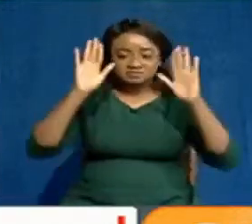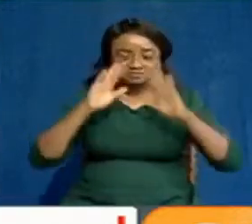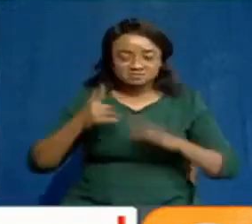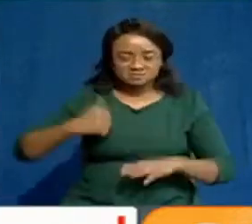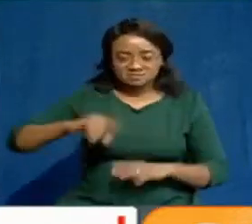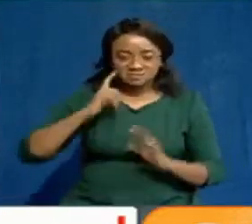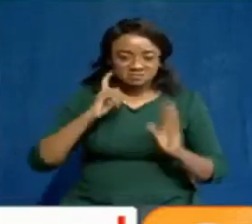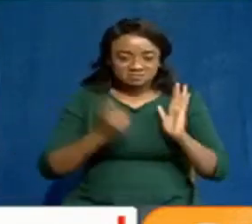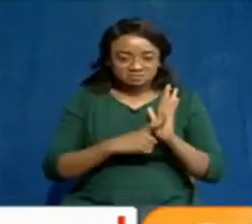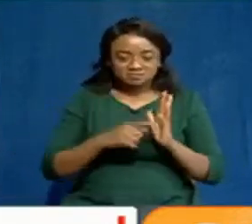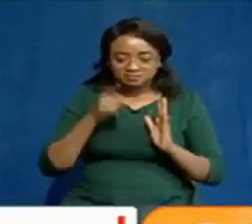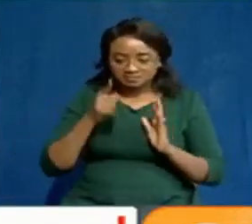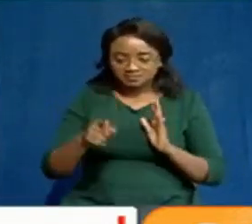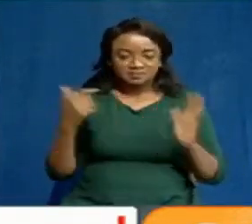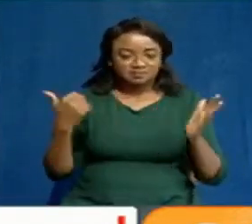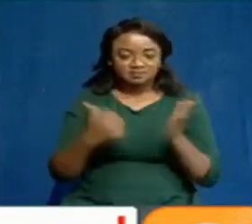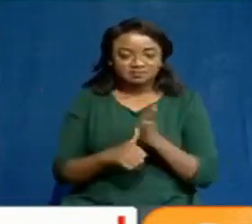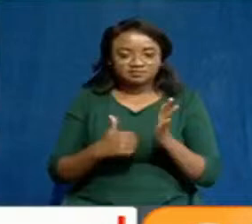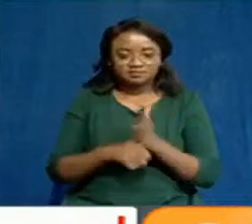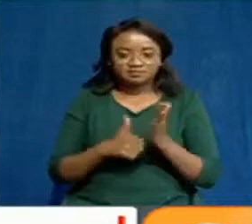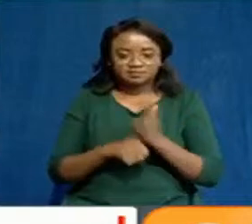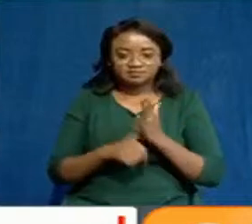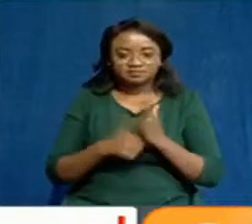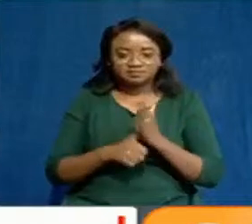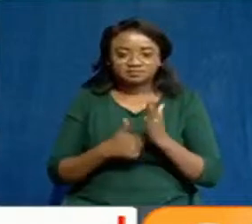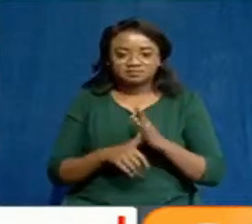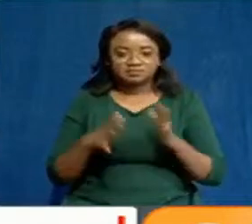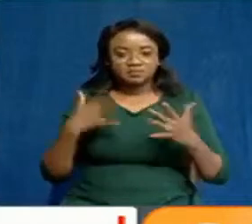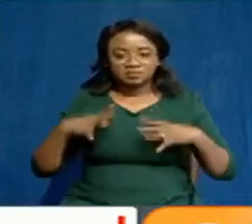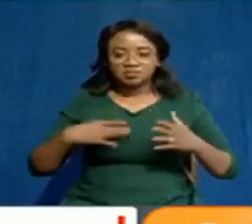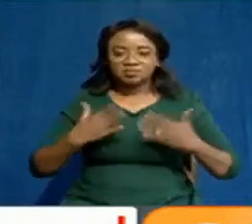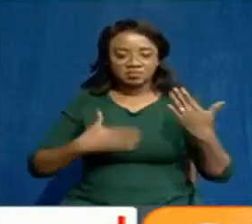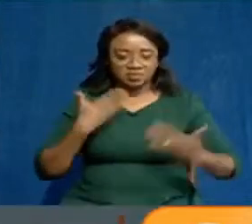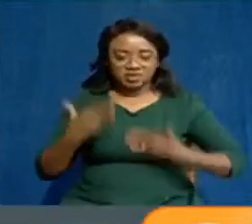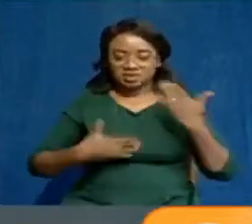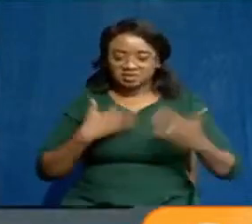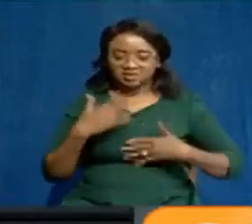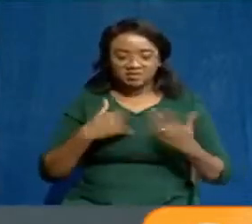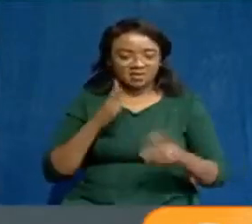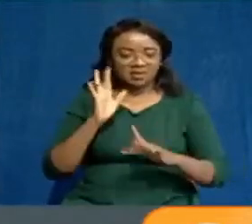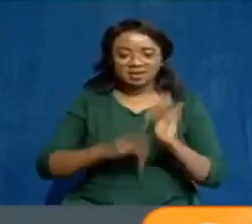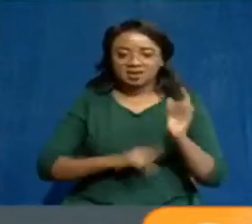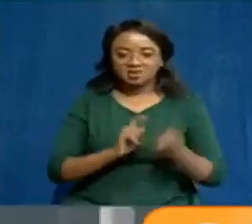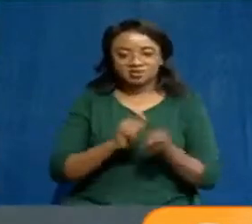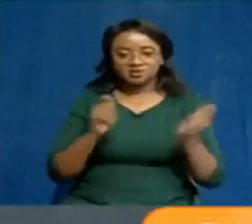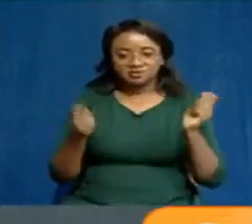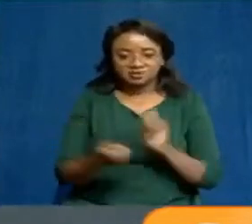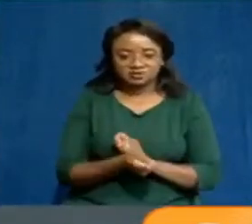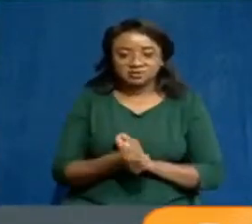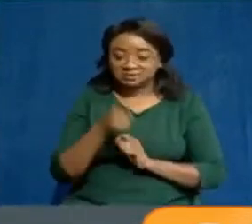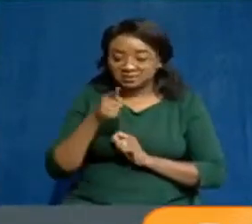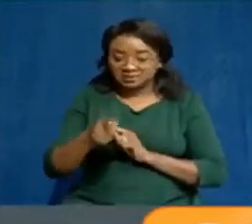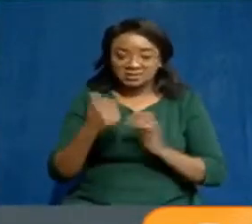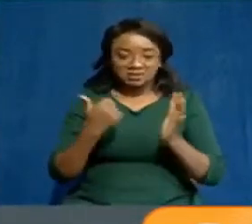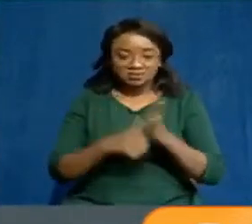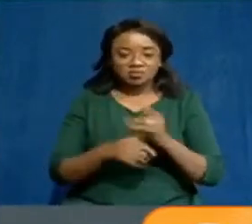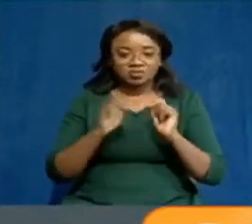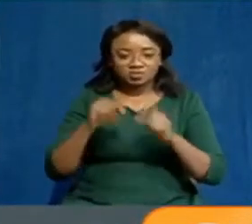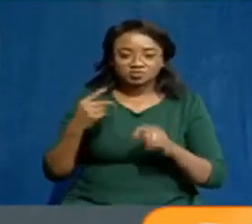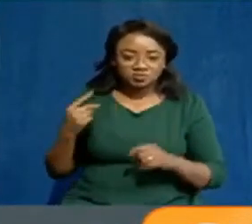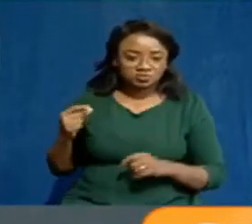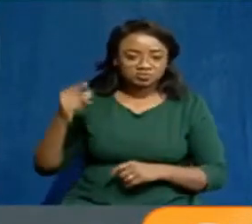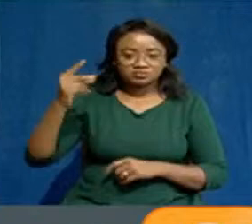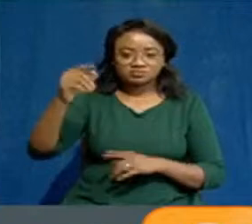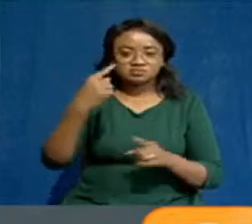that we are dealing with a problematic challenge of behavior change. Mm-hmm. This is something that could easily take up to 30 years to be able to